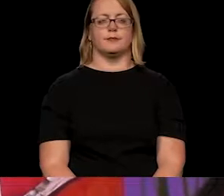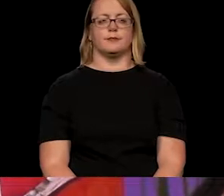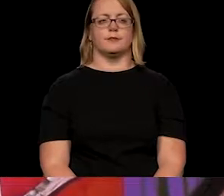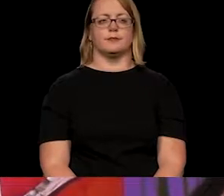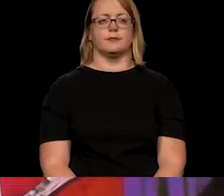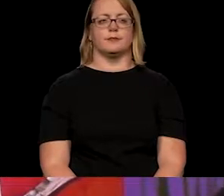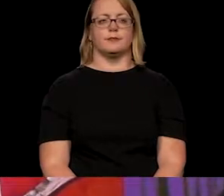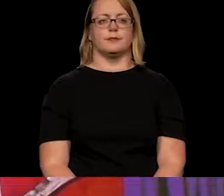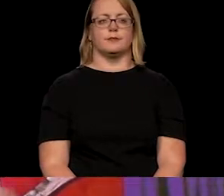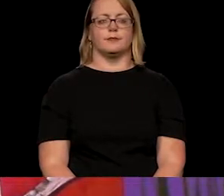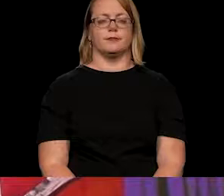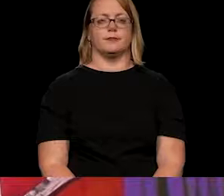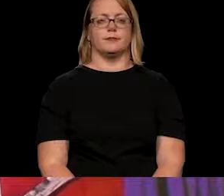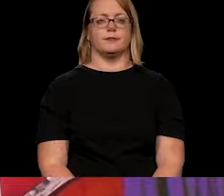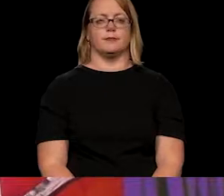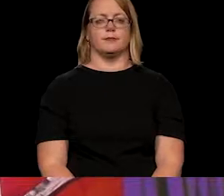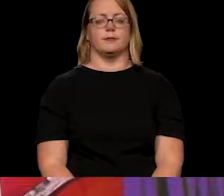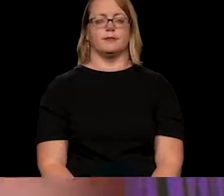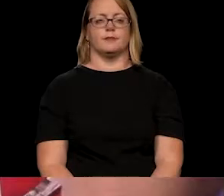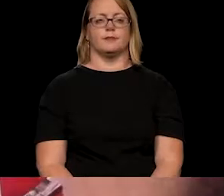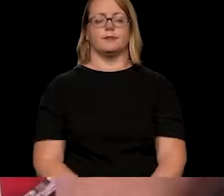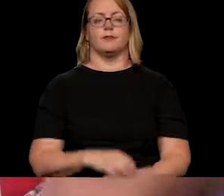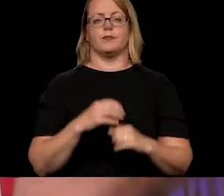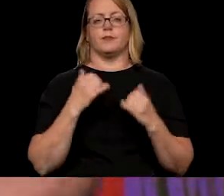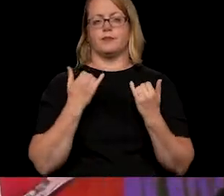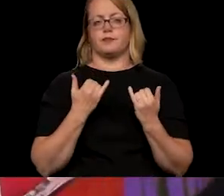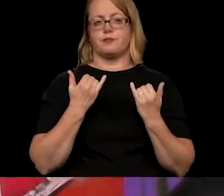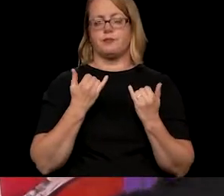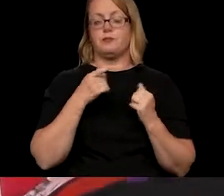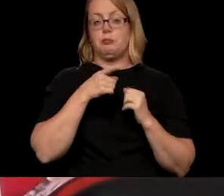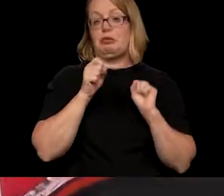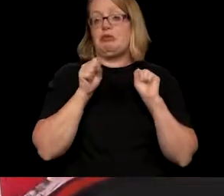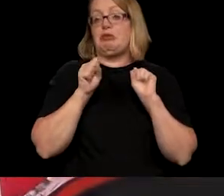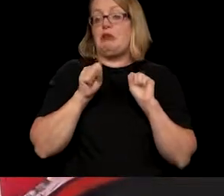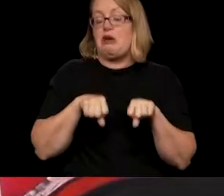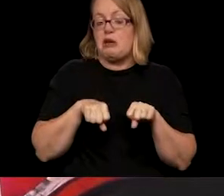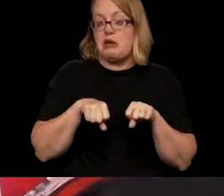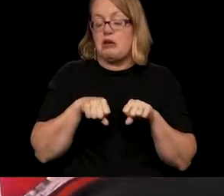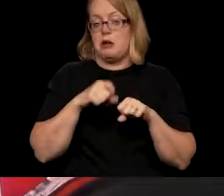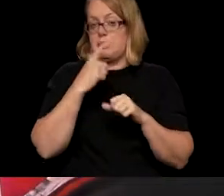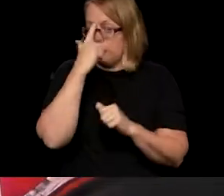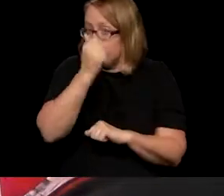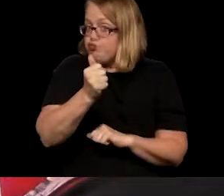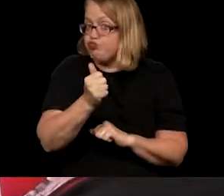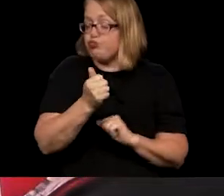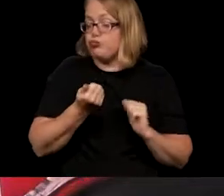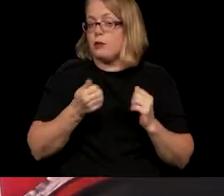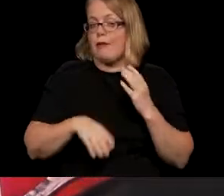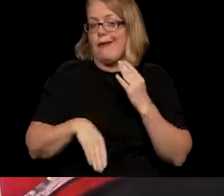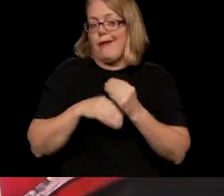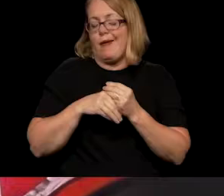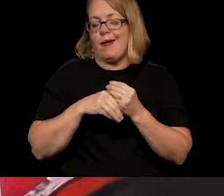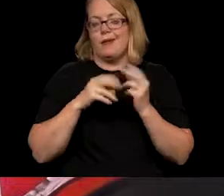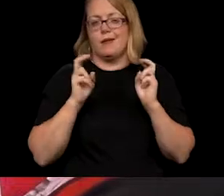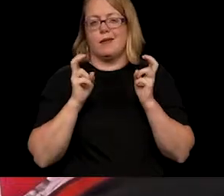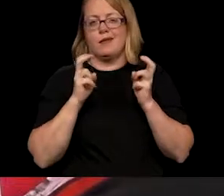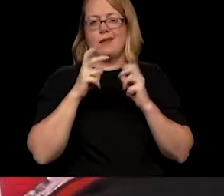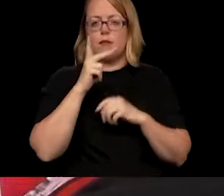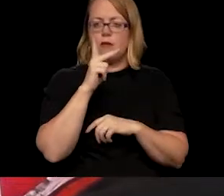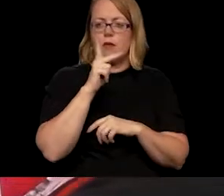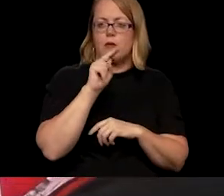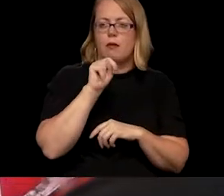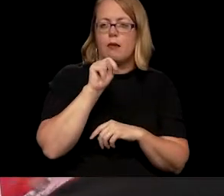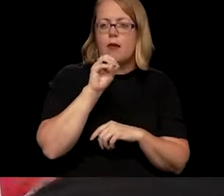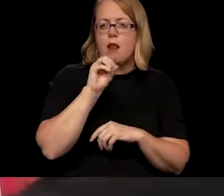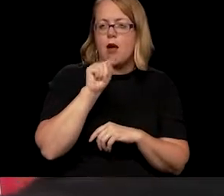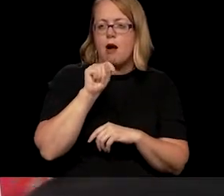1 or 2 trees. Sometimes if there's a tree that has a little bump that you did by accident, you can